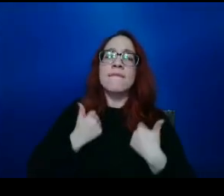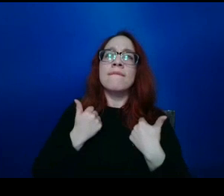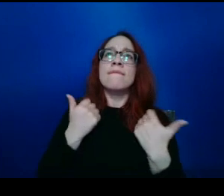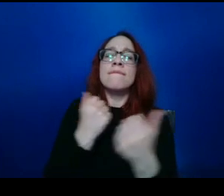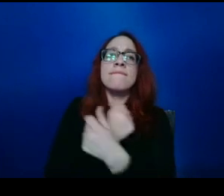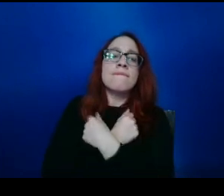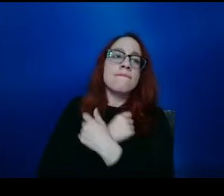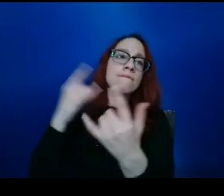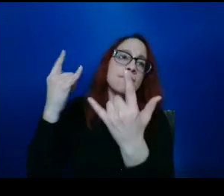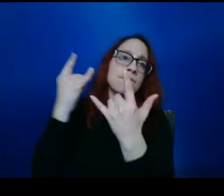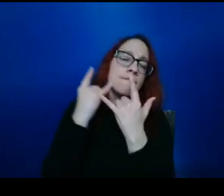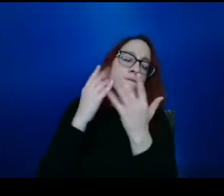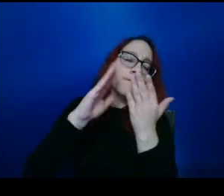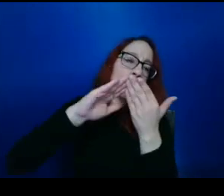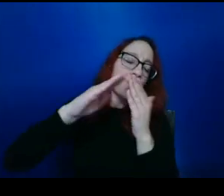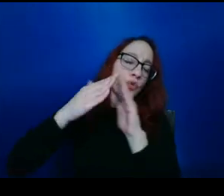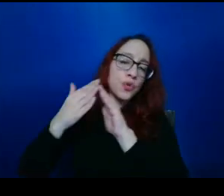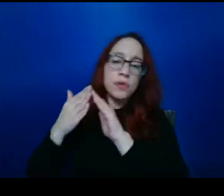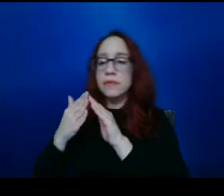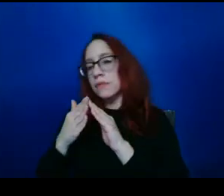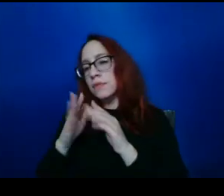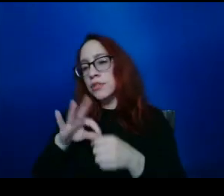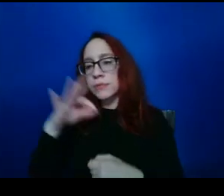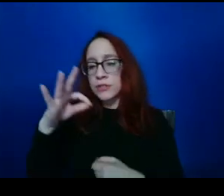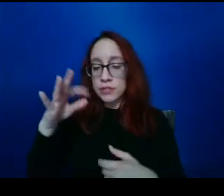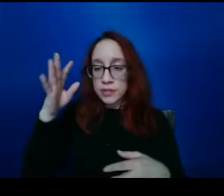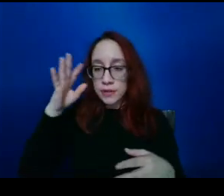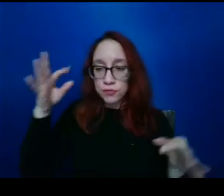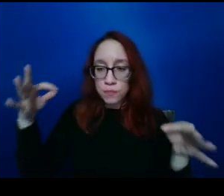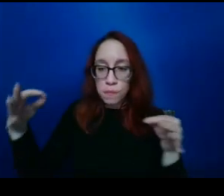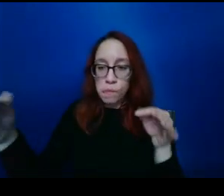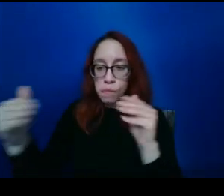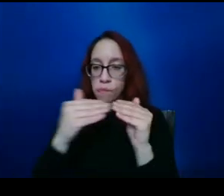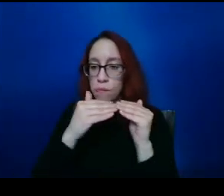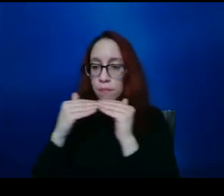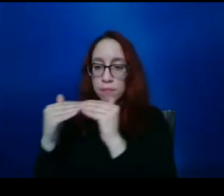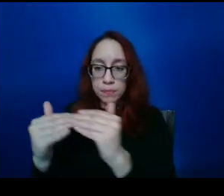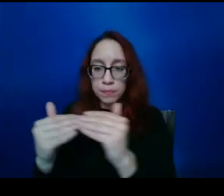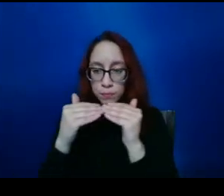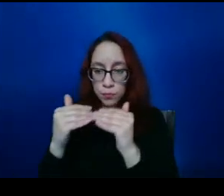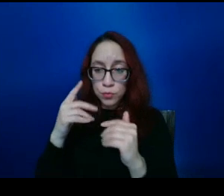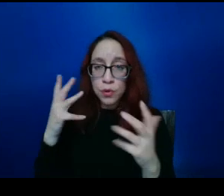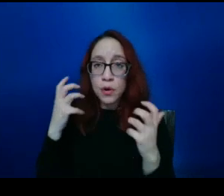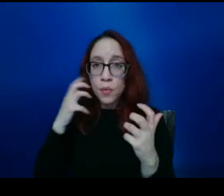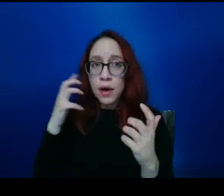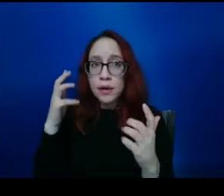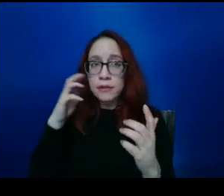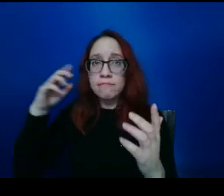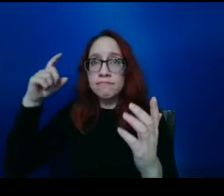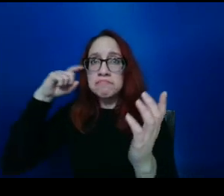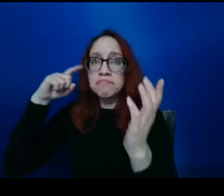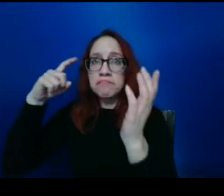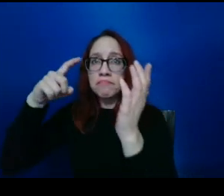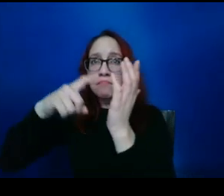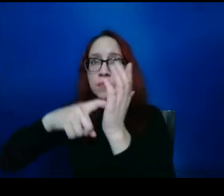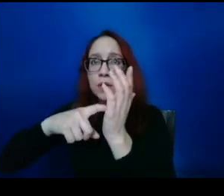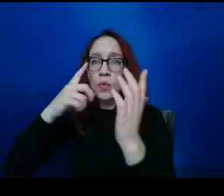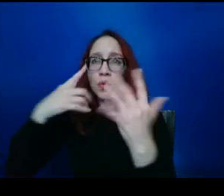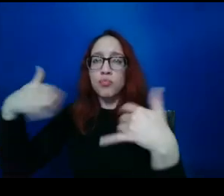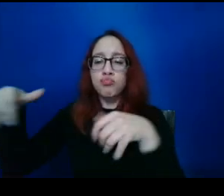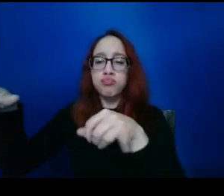love, Spirit of community, Spirit of justice, we pause to recognize your omniscience, your